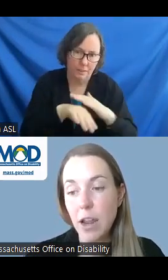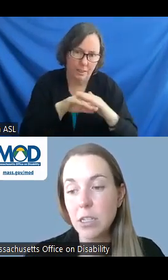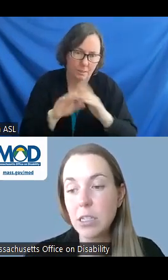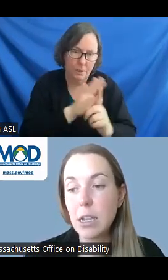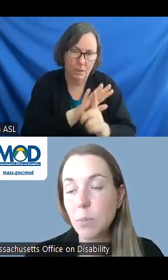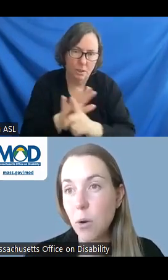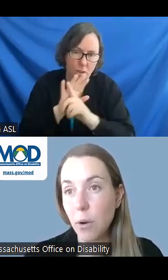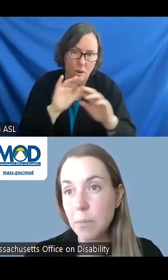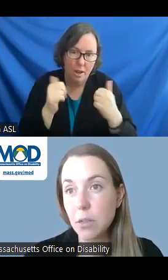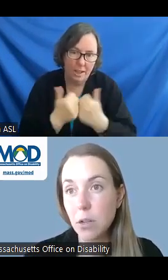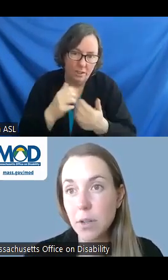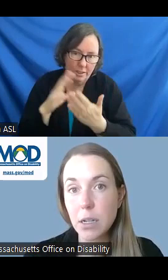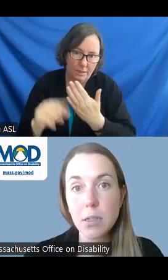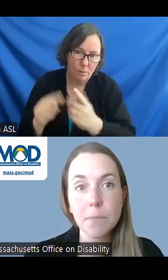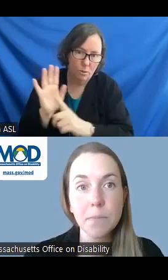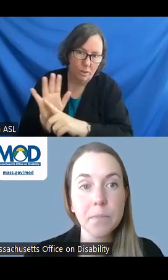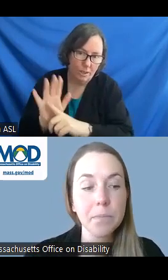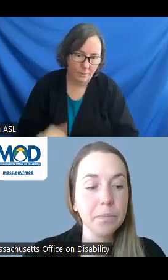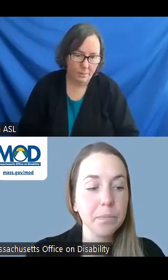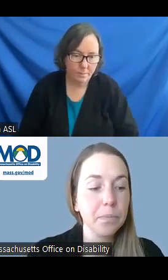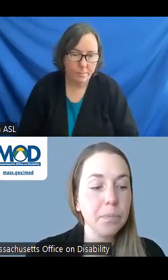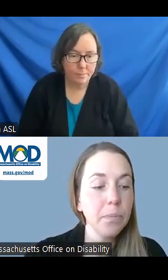your agency's programs and services.